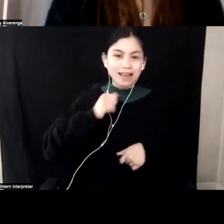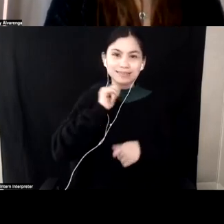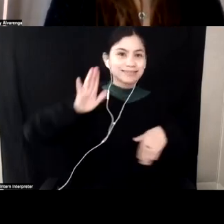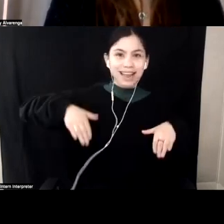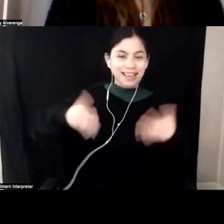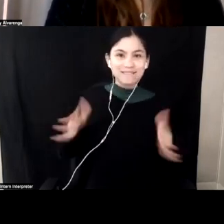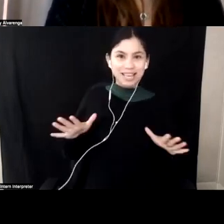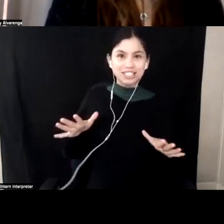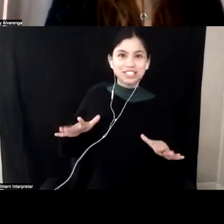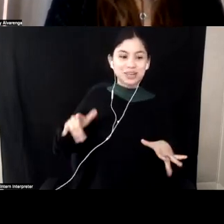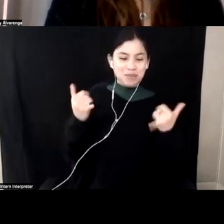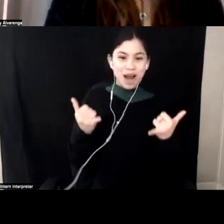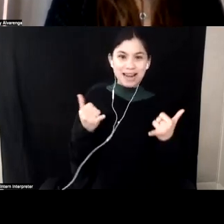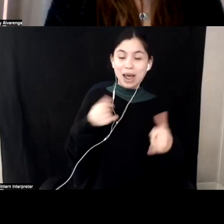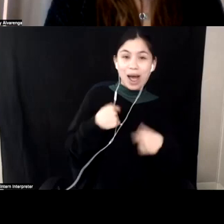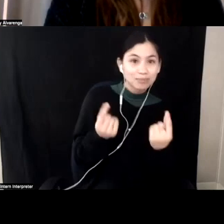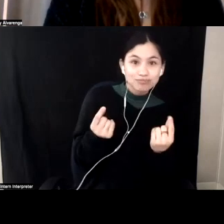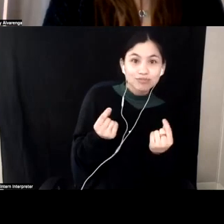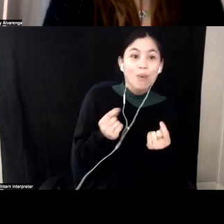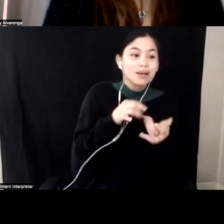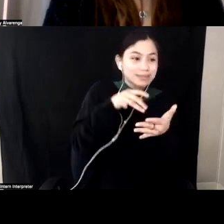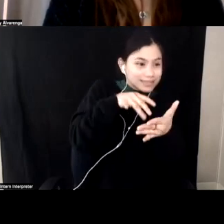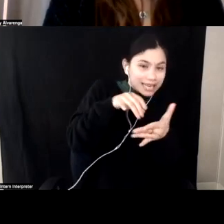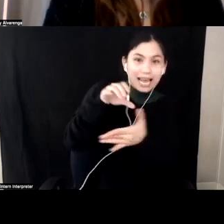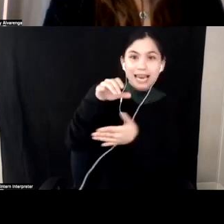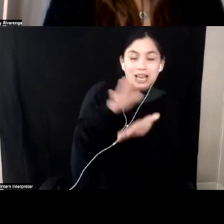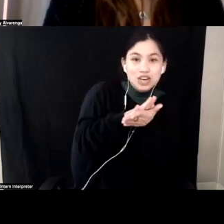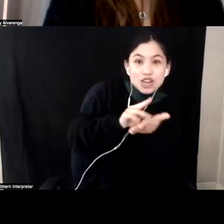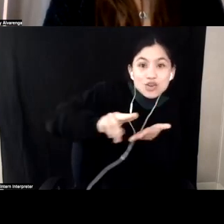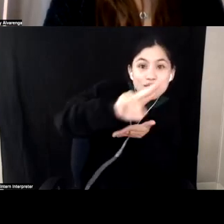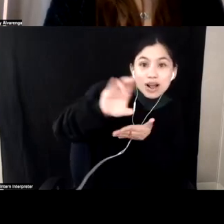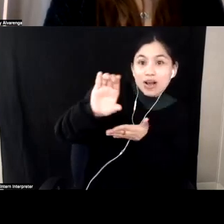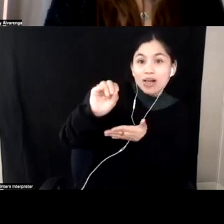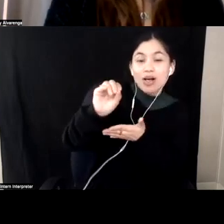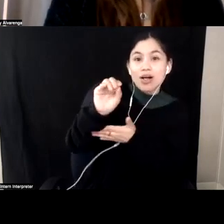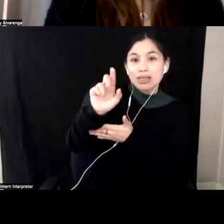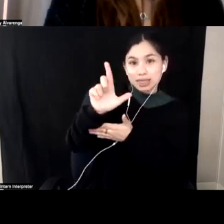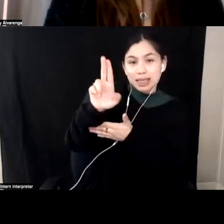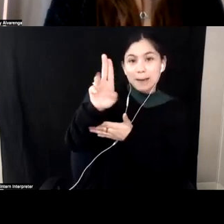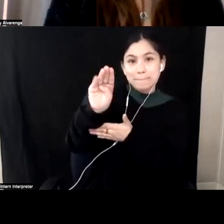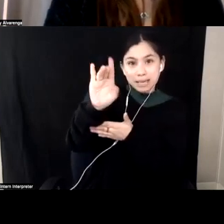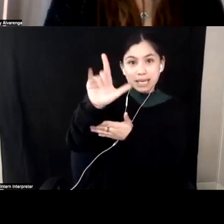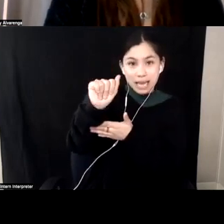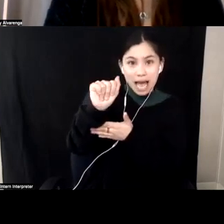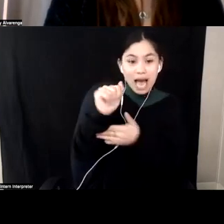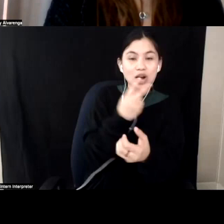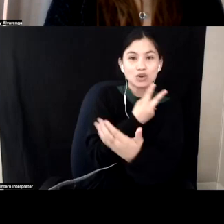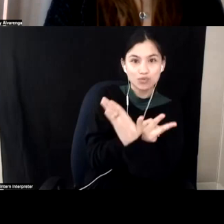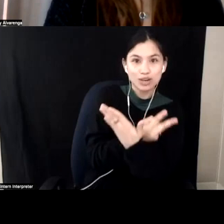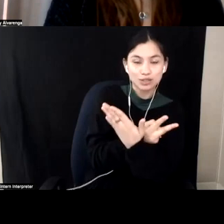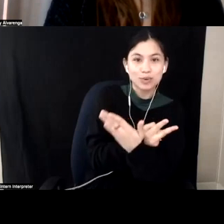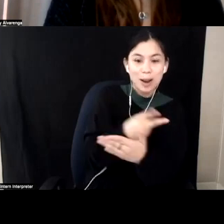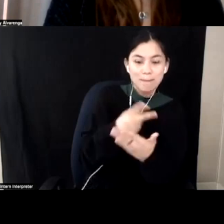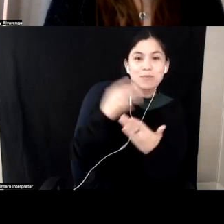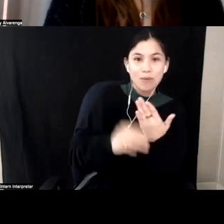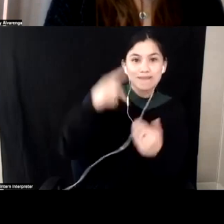am currently at Columbia University for grad program for social work. And